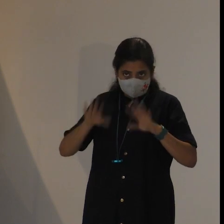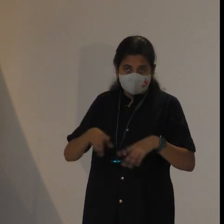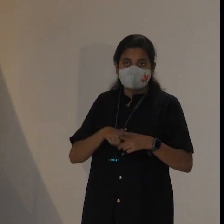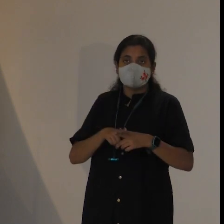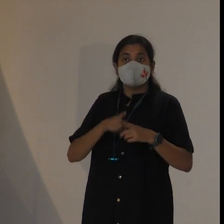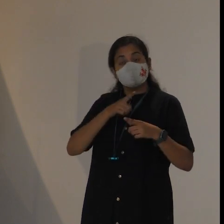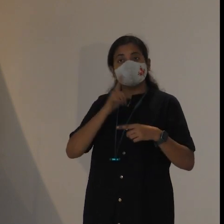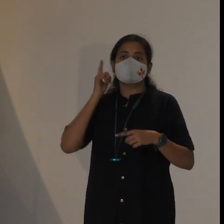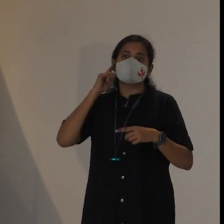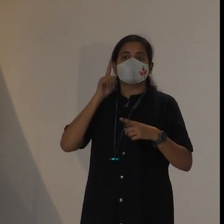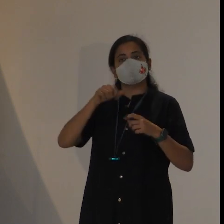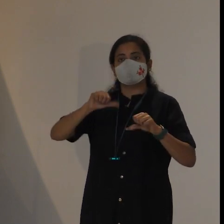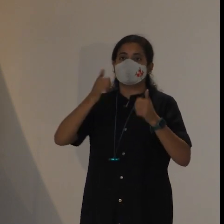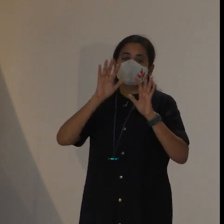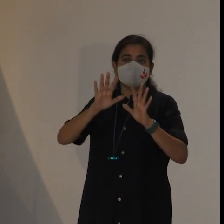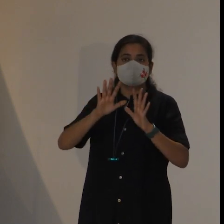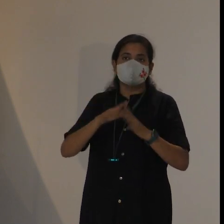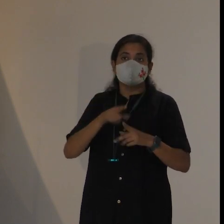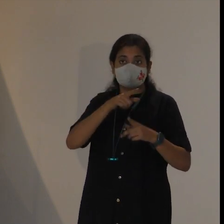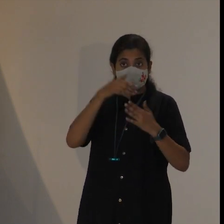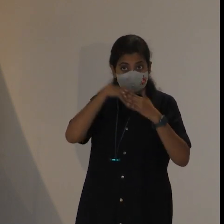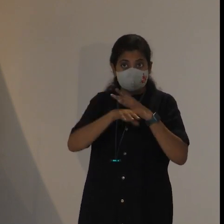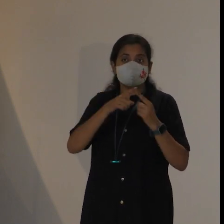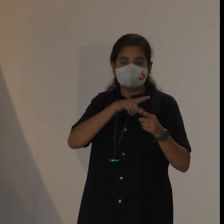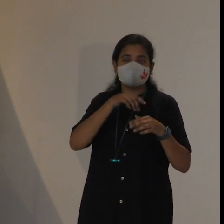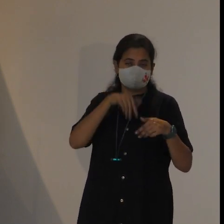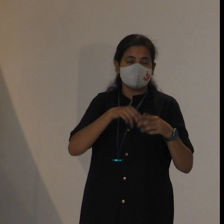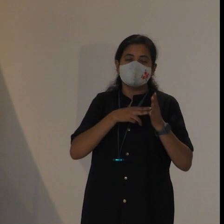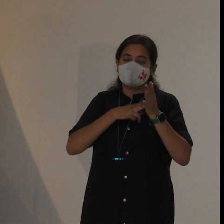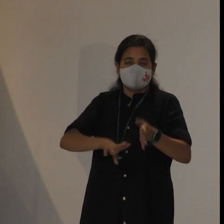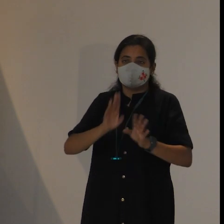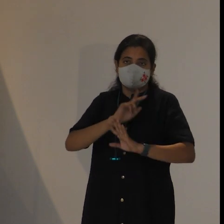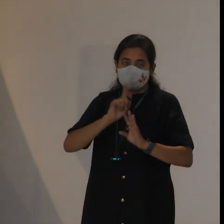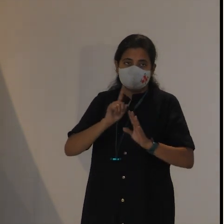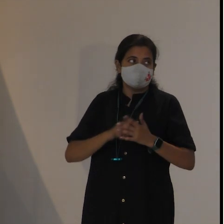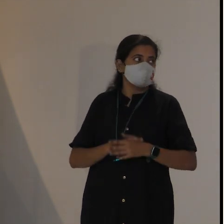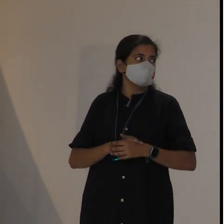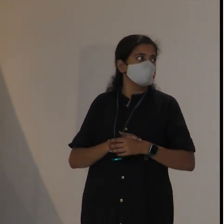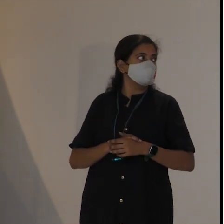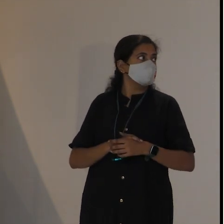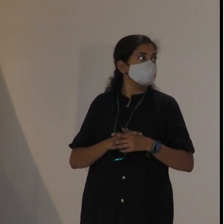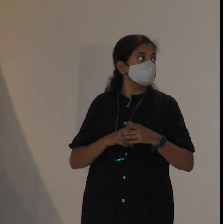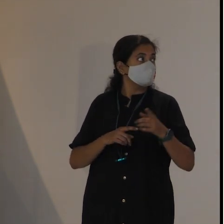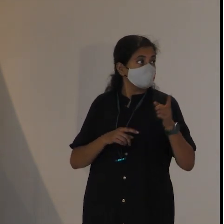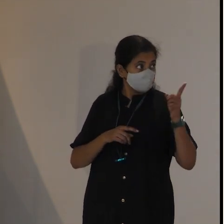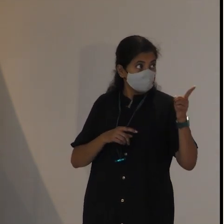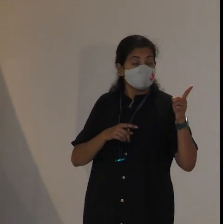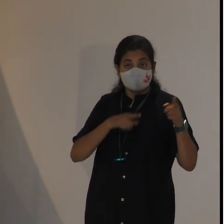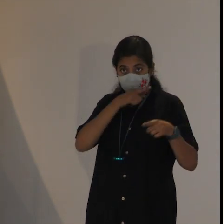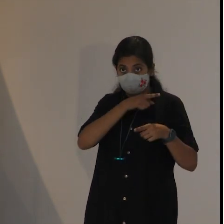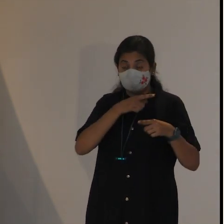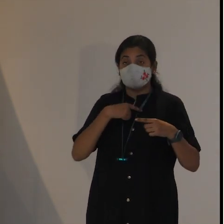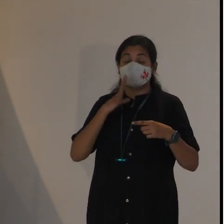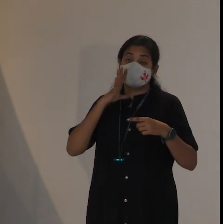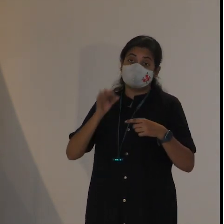the sound that you will hear in that particular episode is not the sound of an actual thurubal. And this asks very important questions